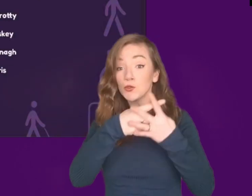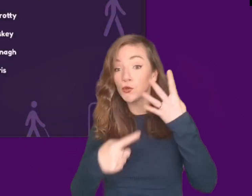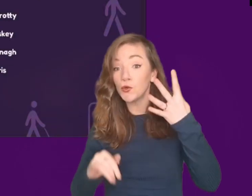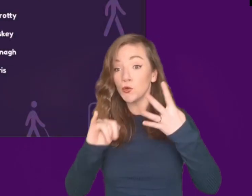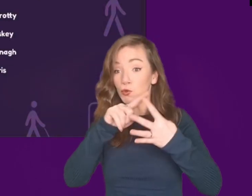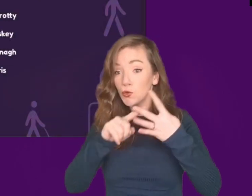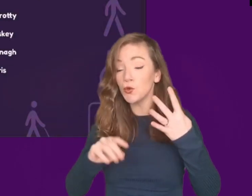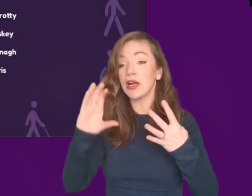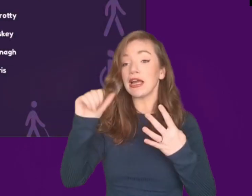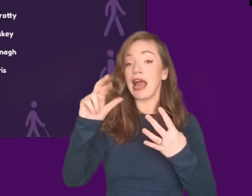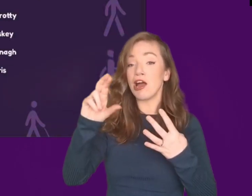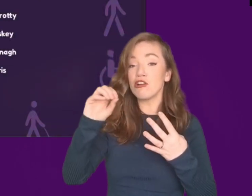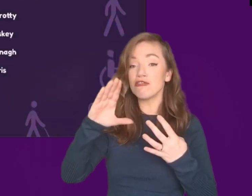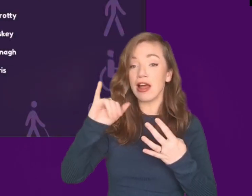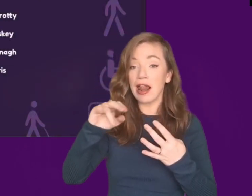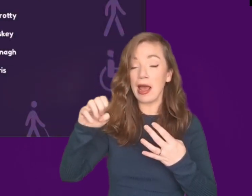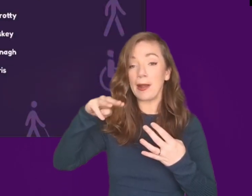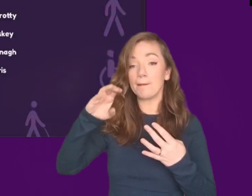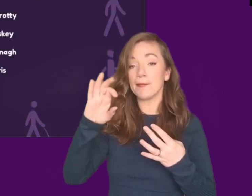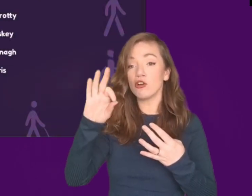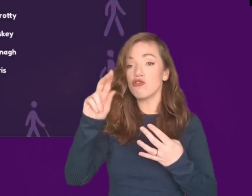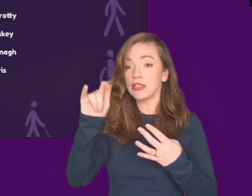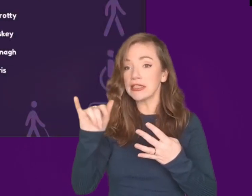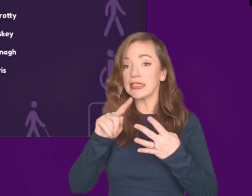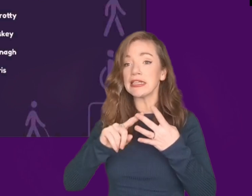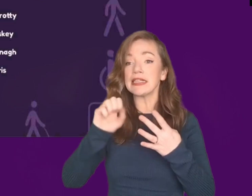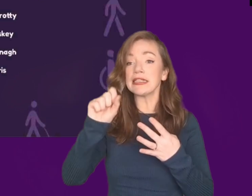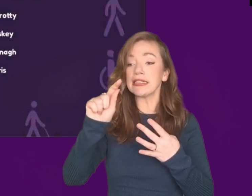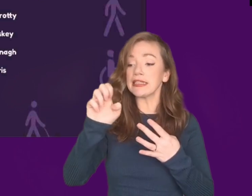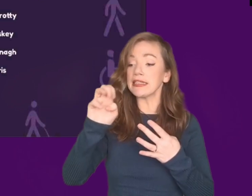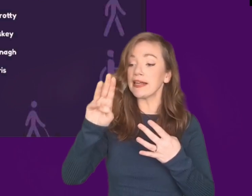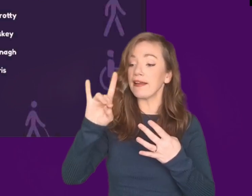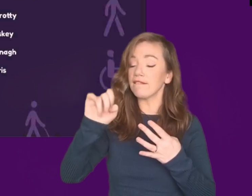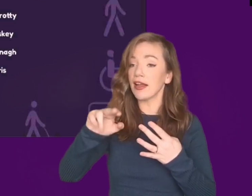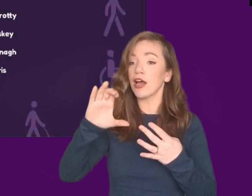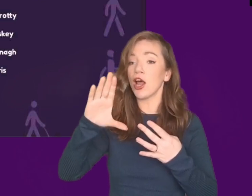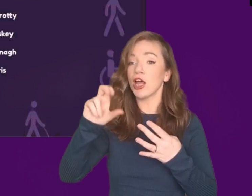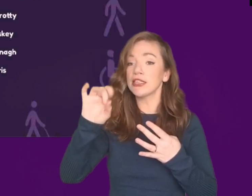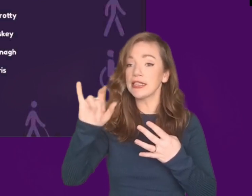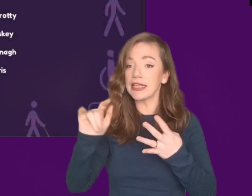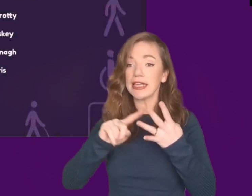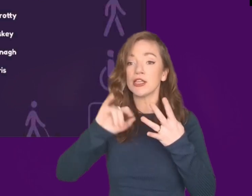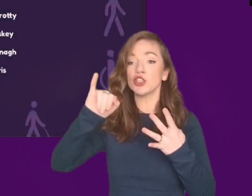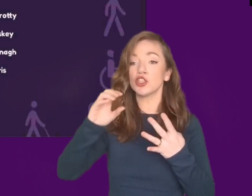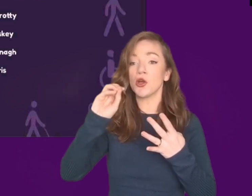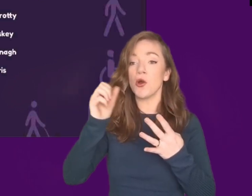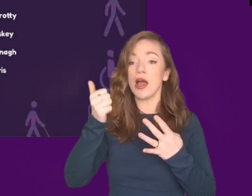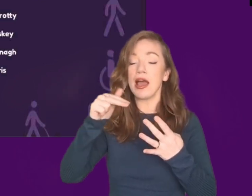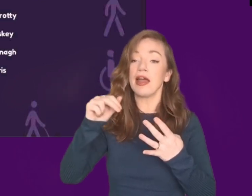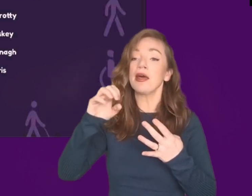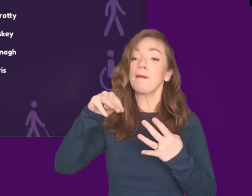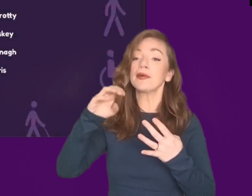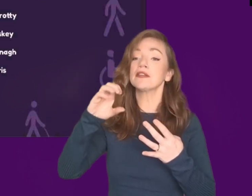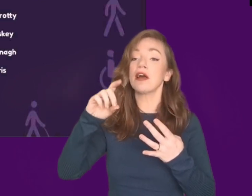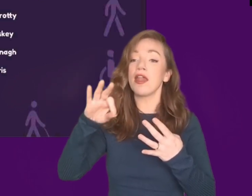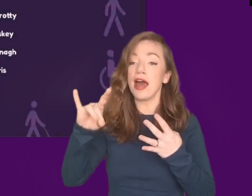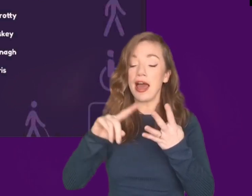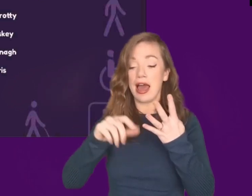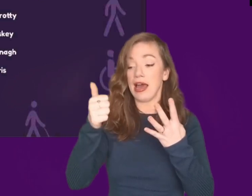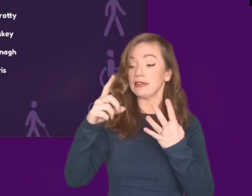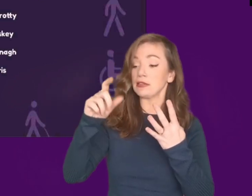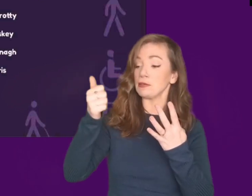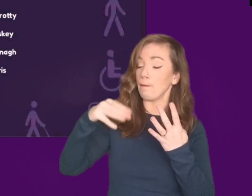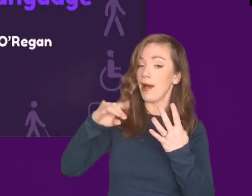The contributors were Caroline McGrotty, Stephen Cluskey, Jeanne McDonagh, and Adam